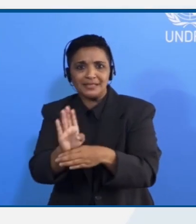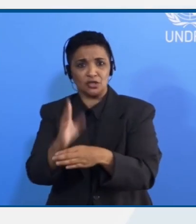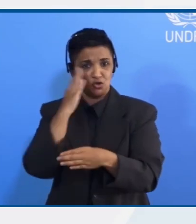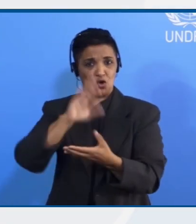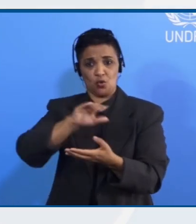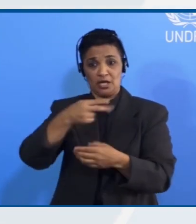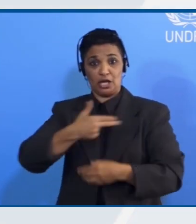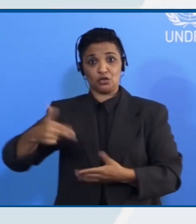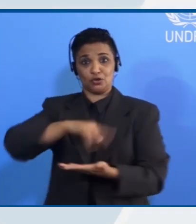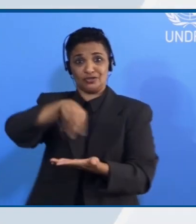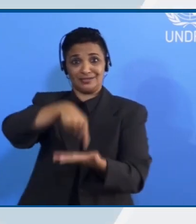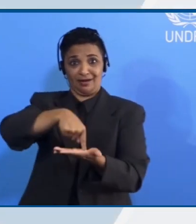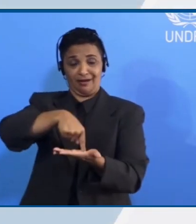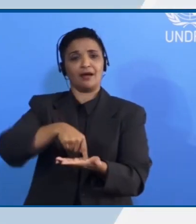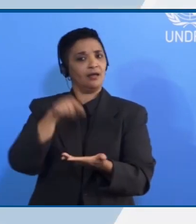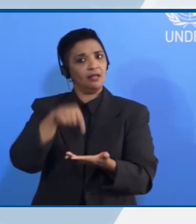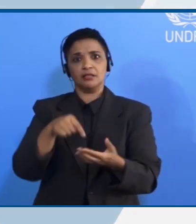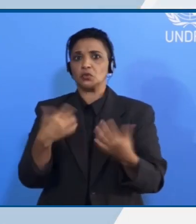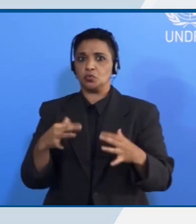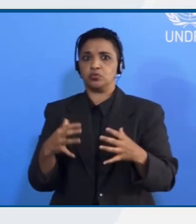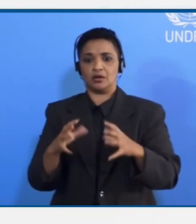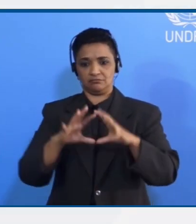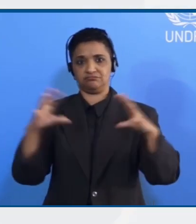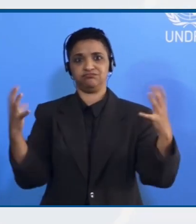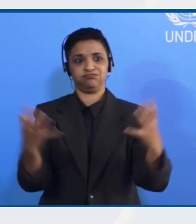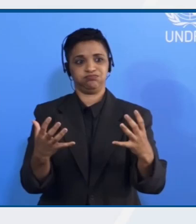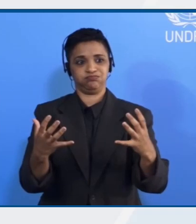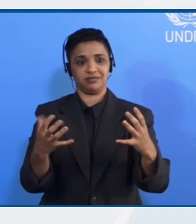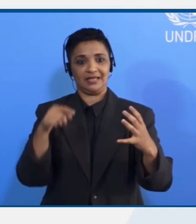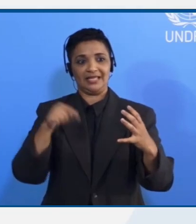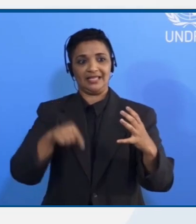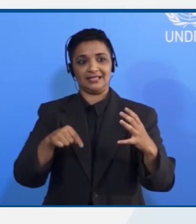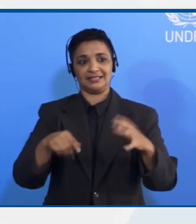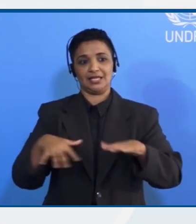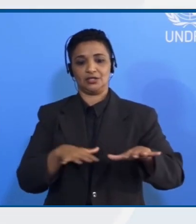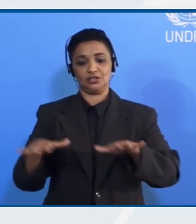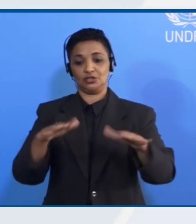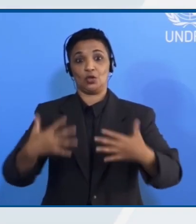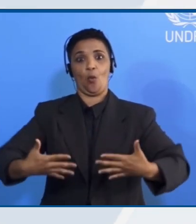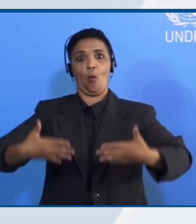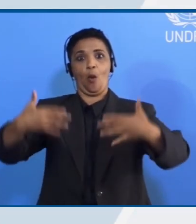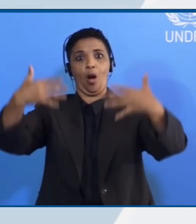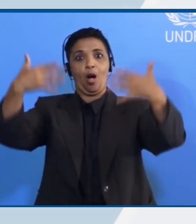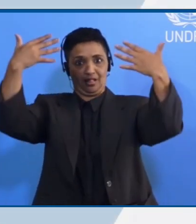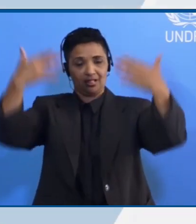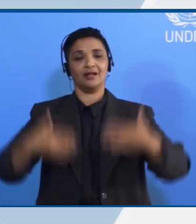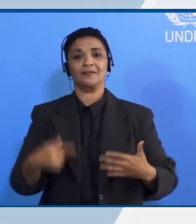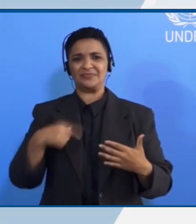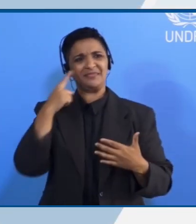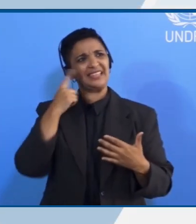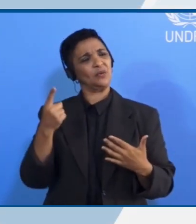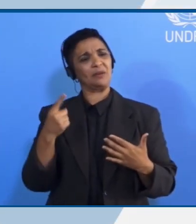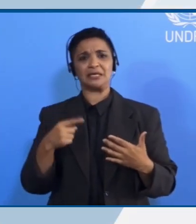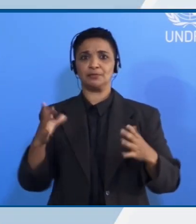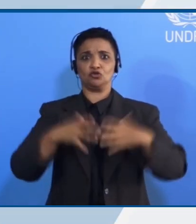Jakarta's great adaptation project is a giant seawall. I don't think adaptation projects need always to be giant